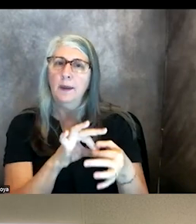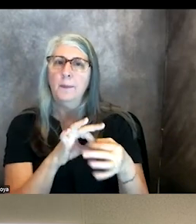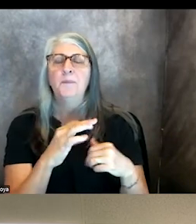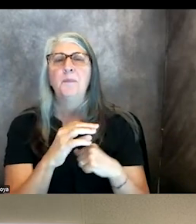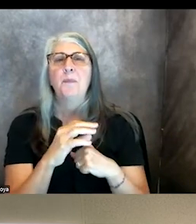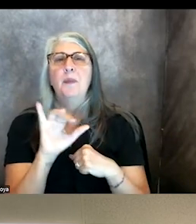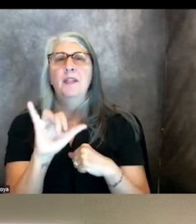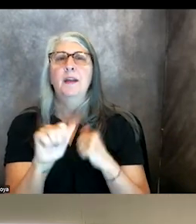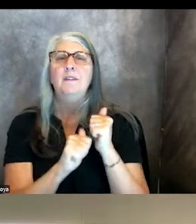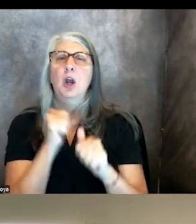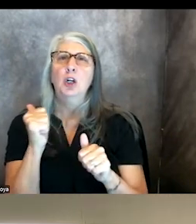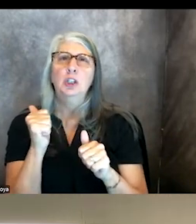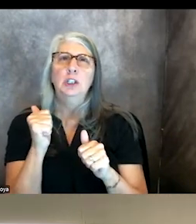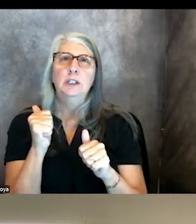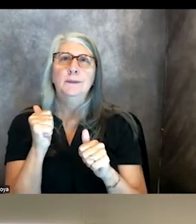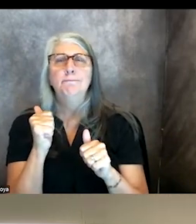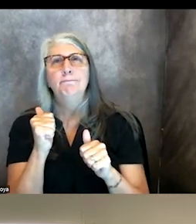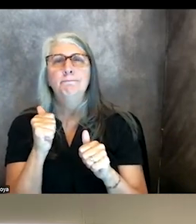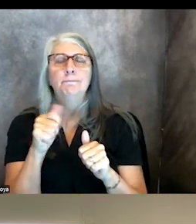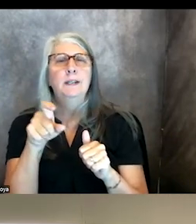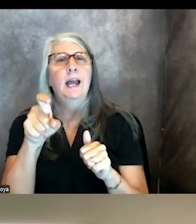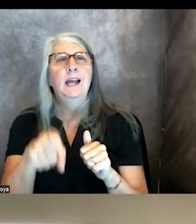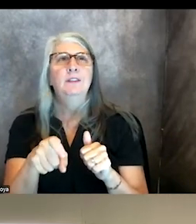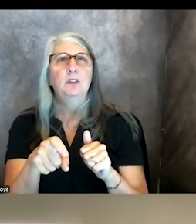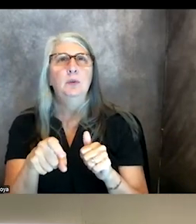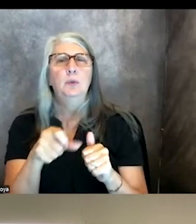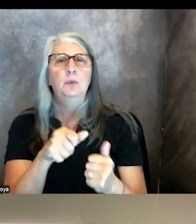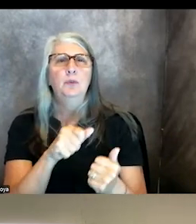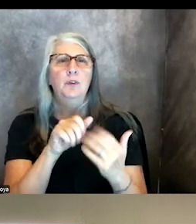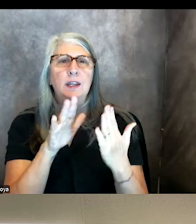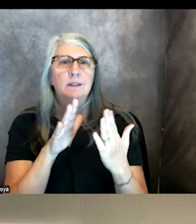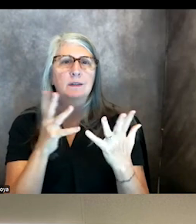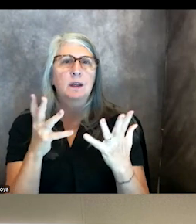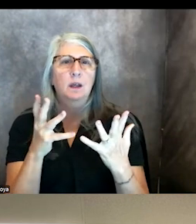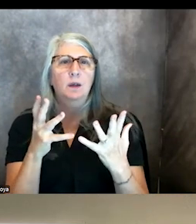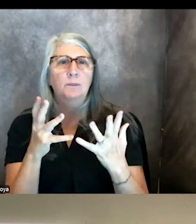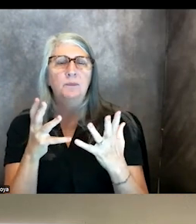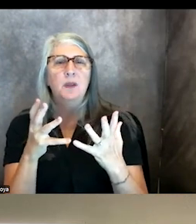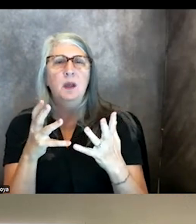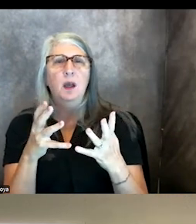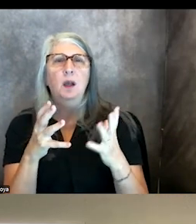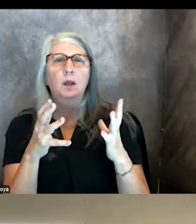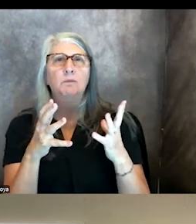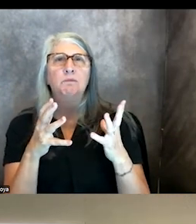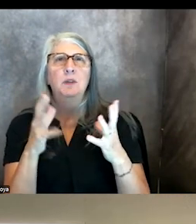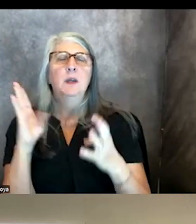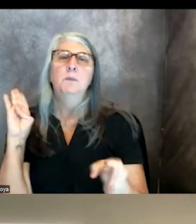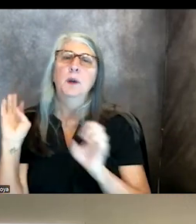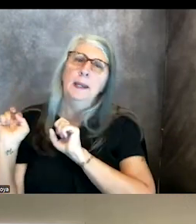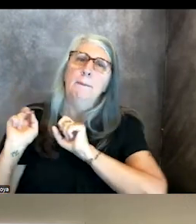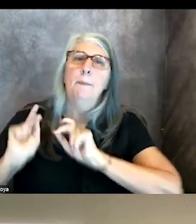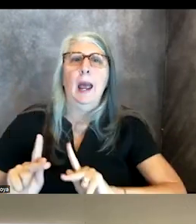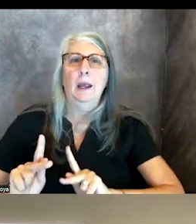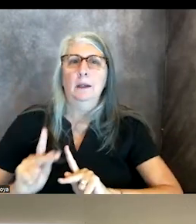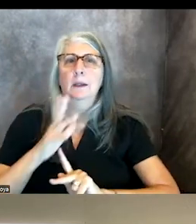largely having to face more of a reclamation and resurgence. And that's where we see a lot